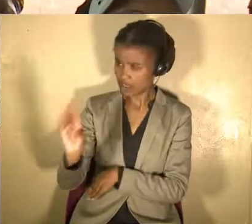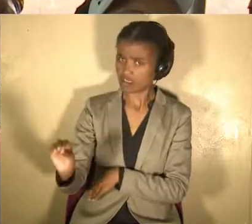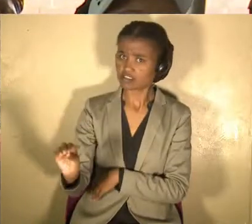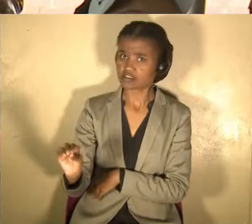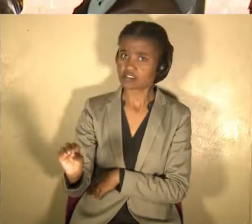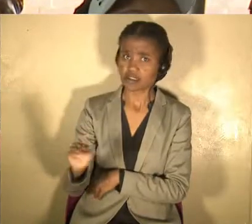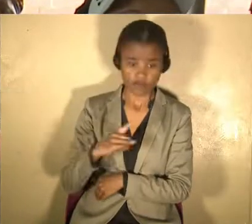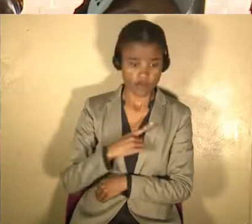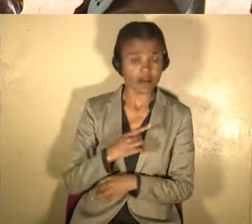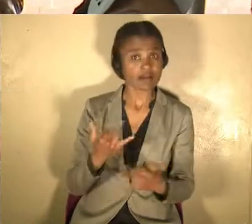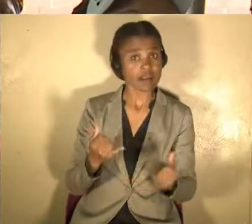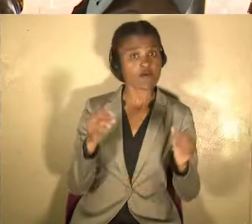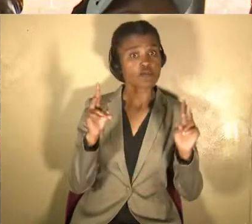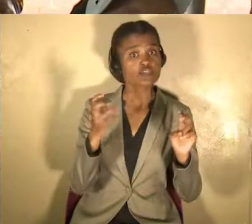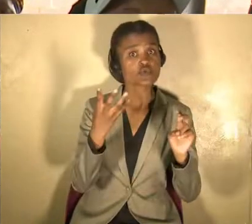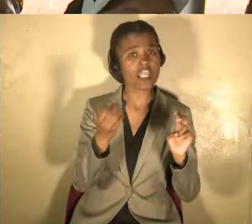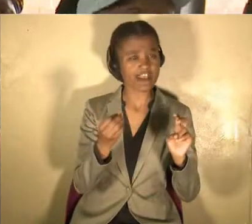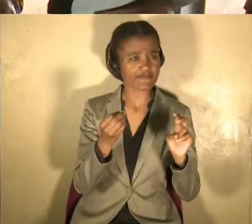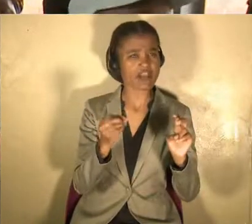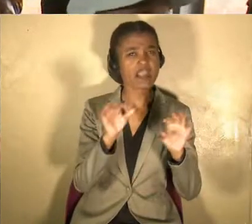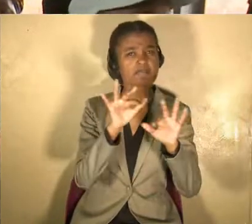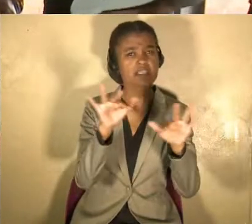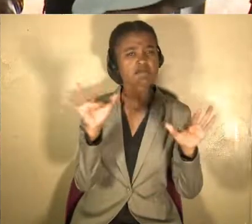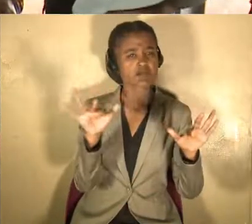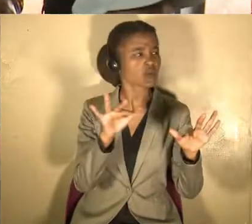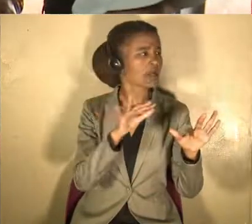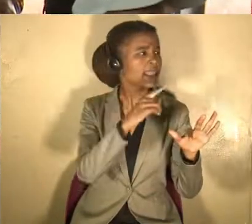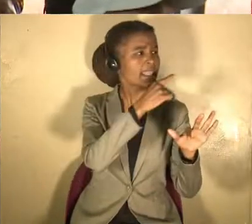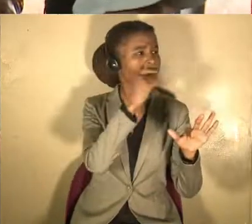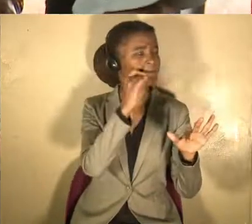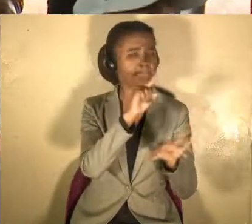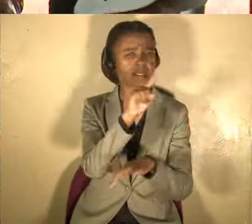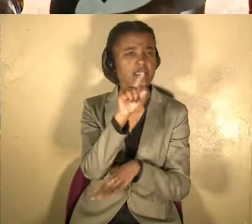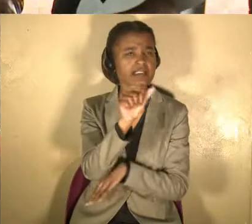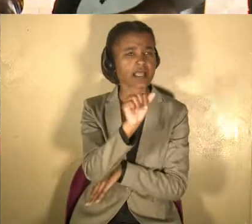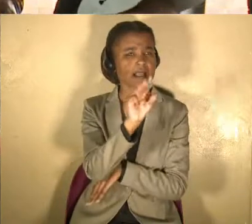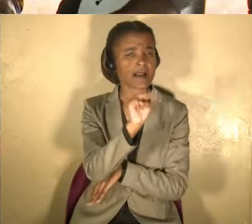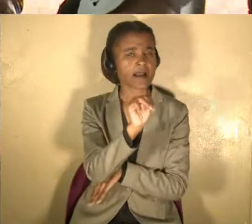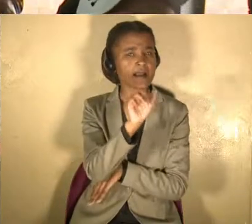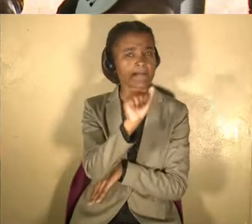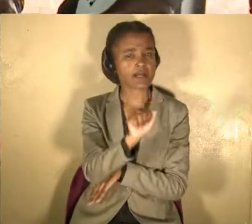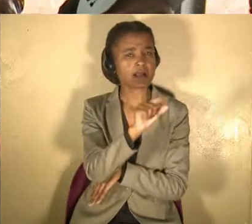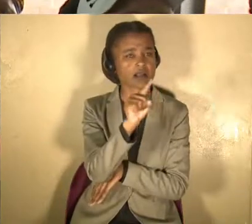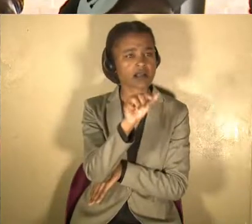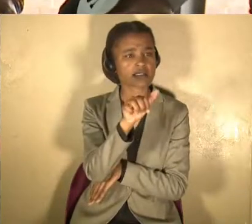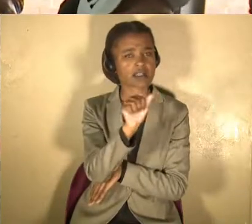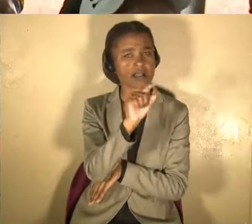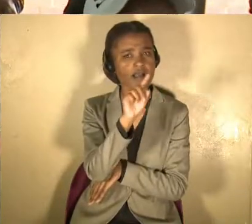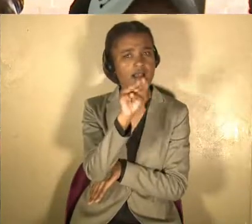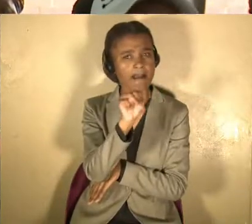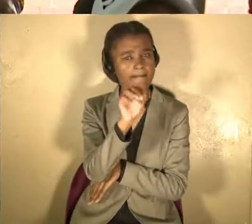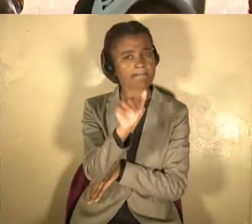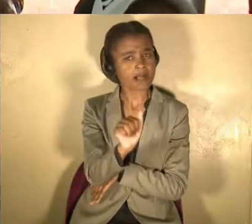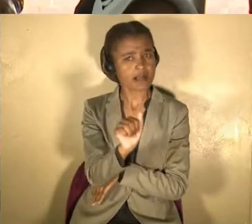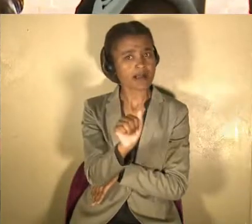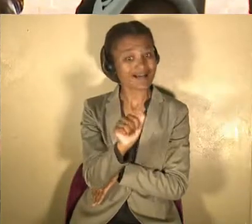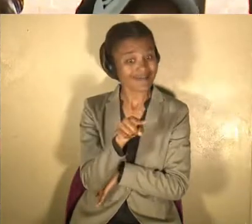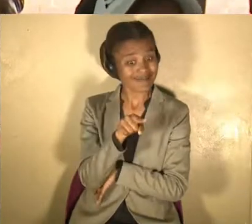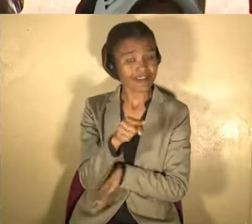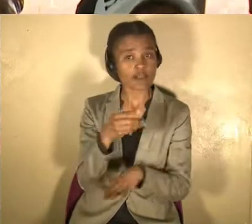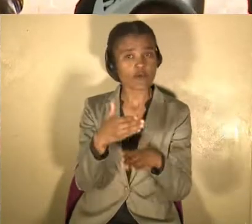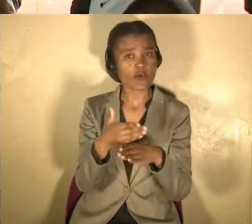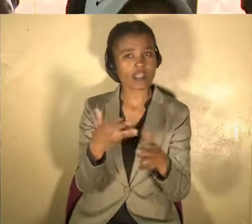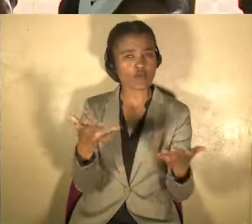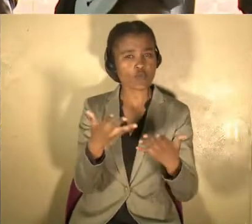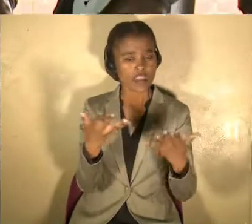dizamazama le di mine tse kwalwang hona eno. And those miners ba bangata ba